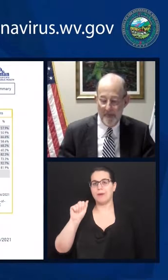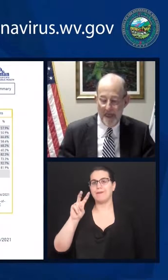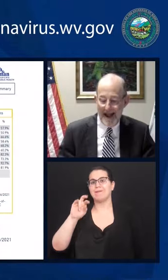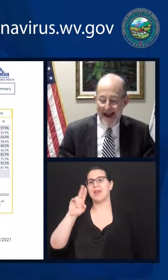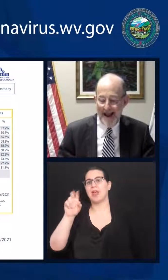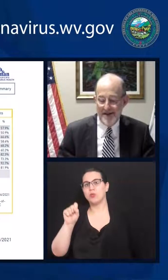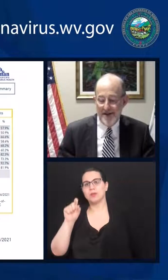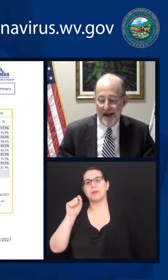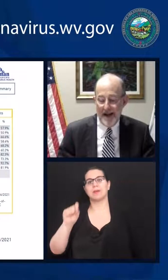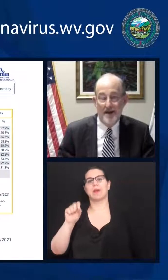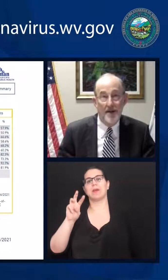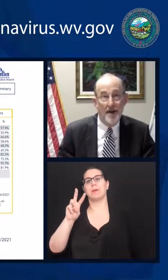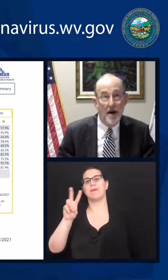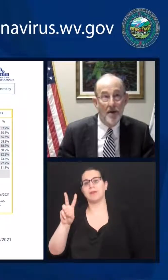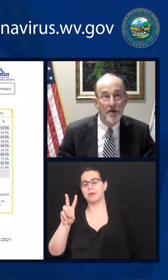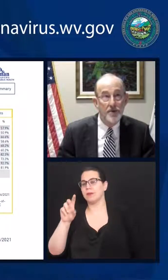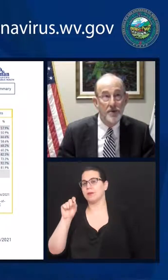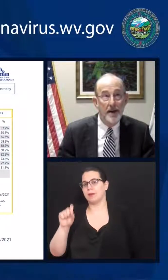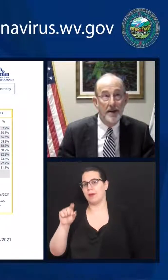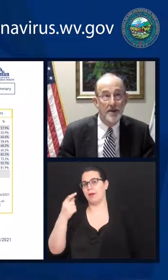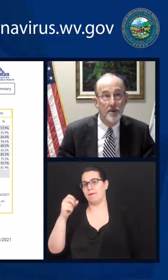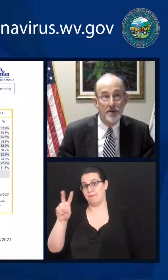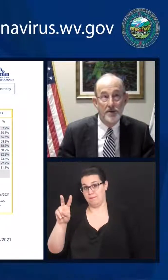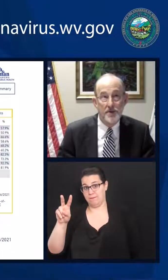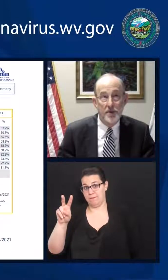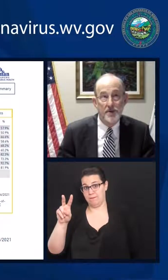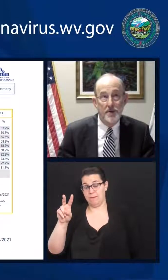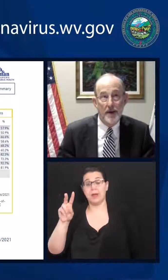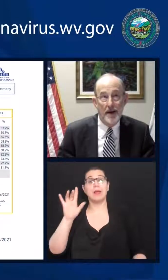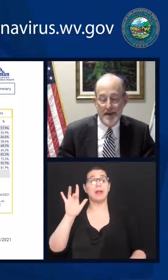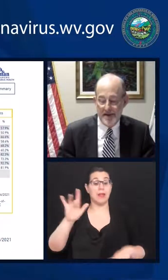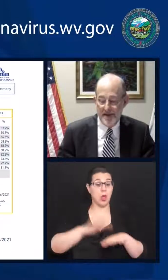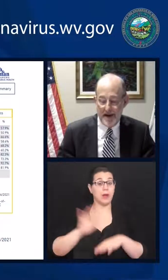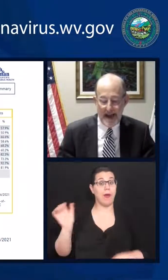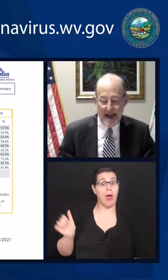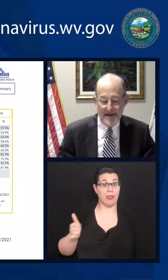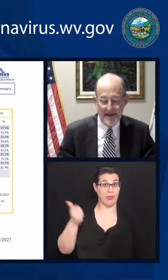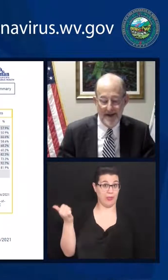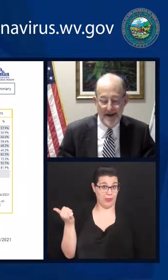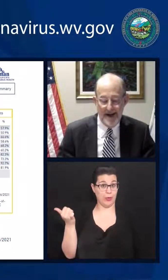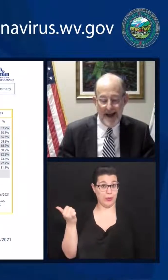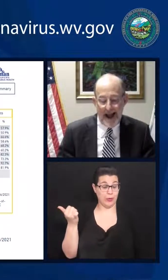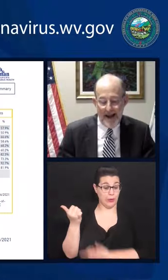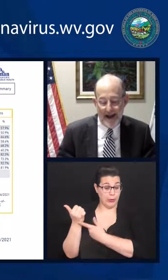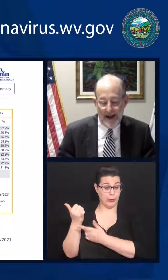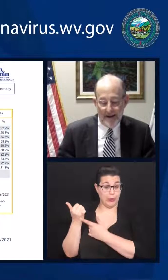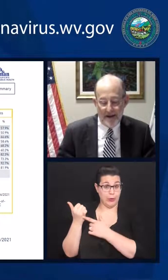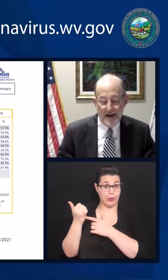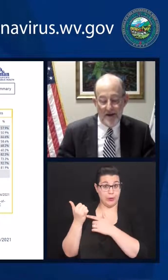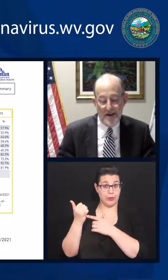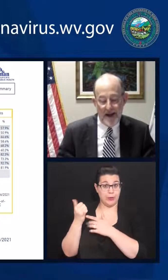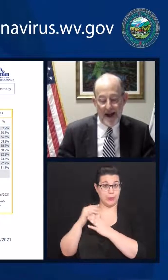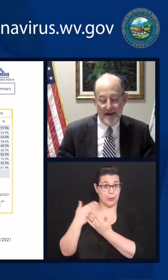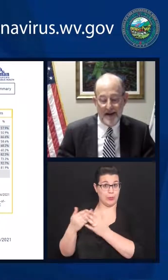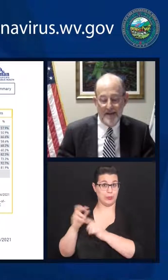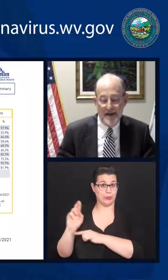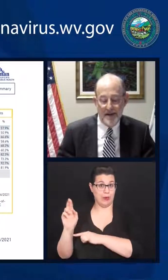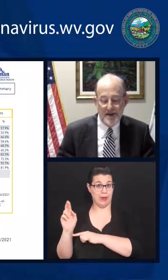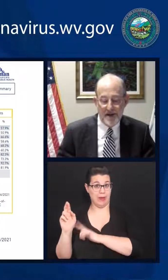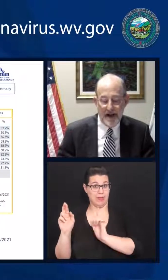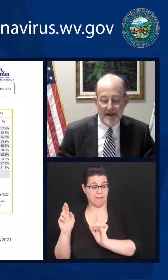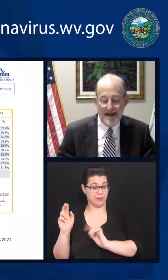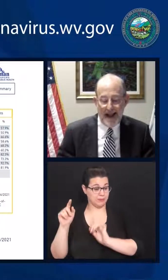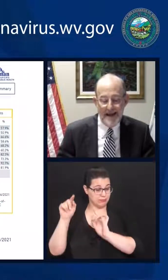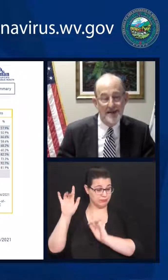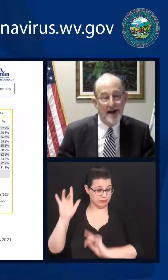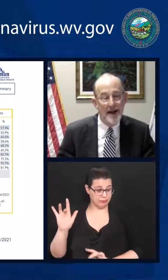www.coronavirus.wv.gov, and select the other trend, which is towards the right next to the last. Click on that and